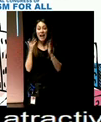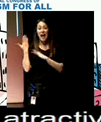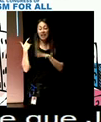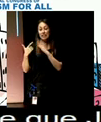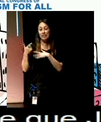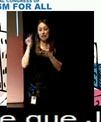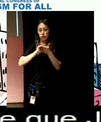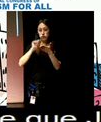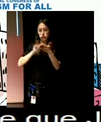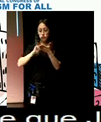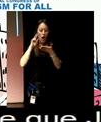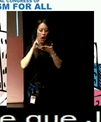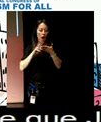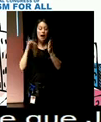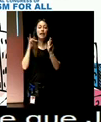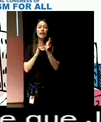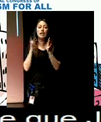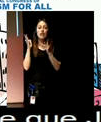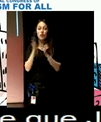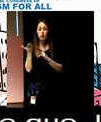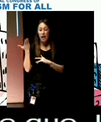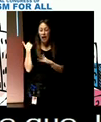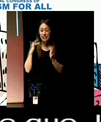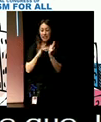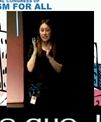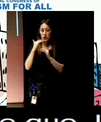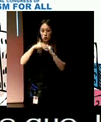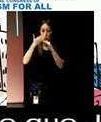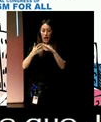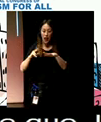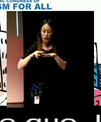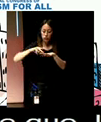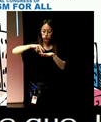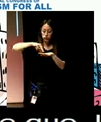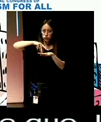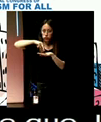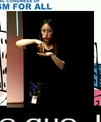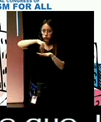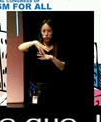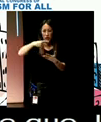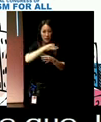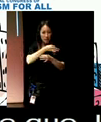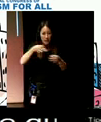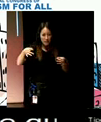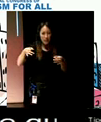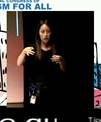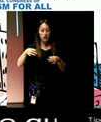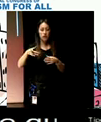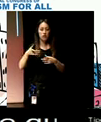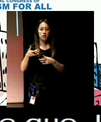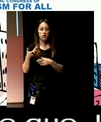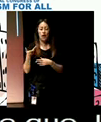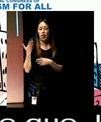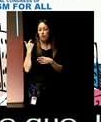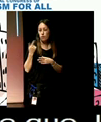years ago, on the shores of the Sea of Galilee, we discovered a